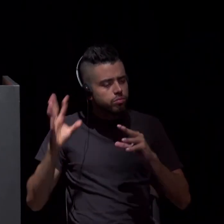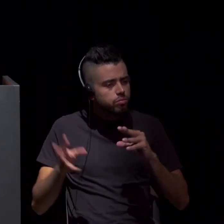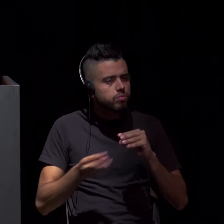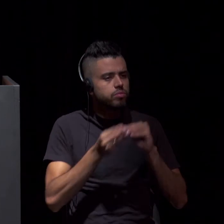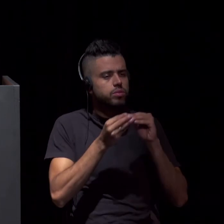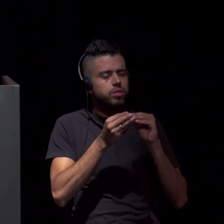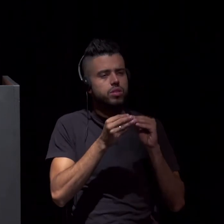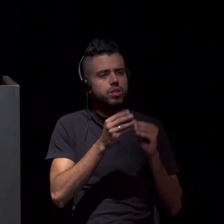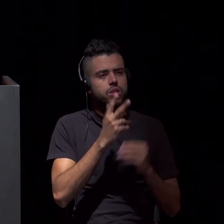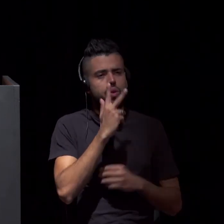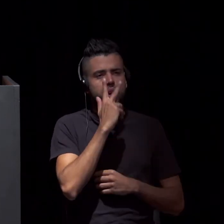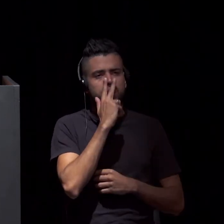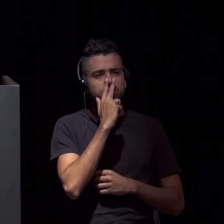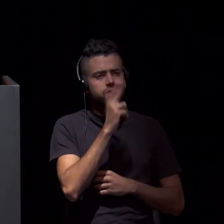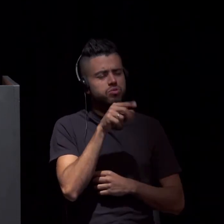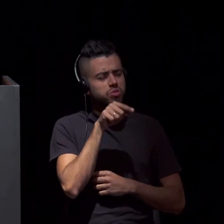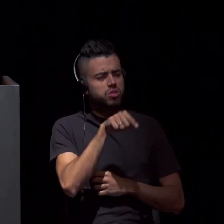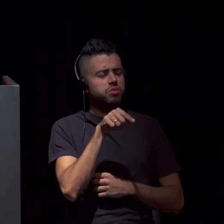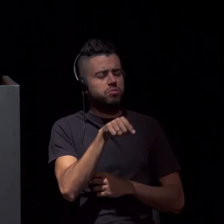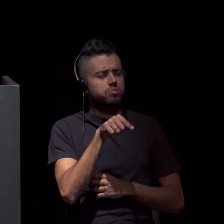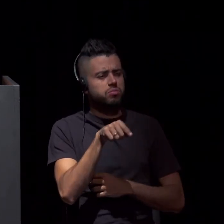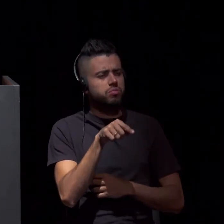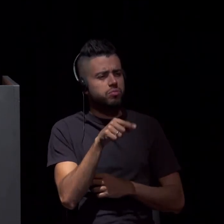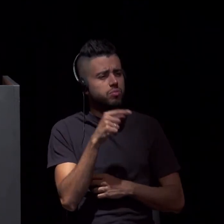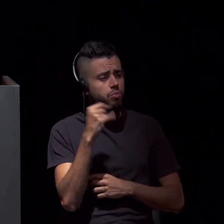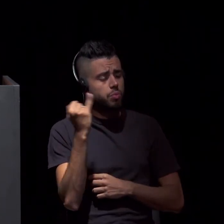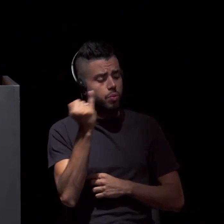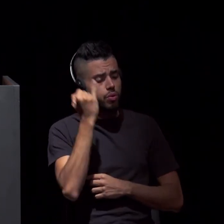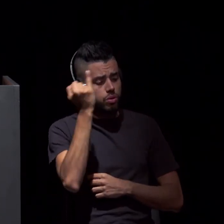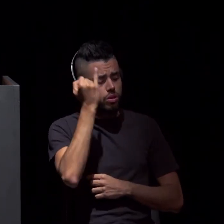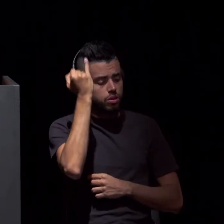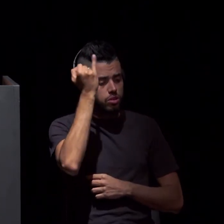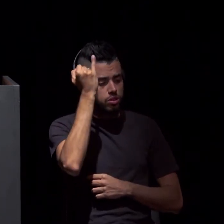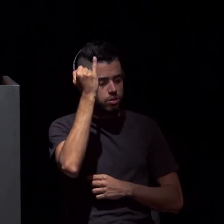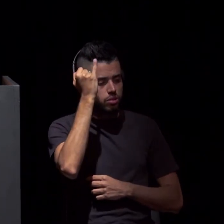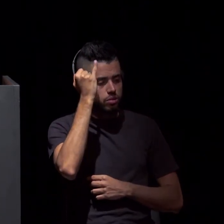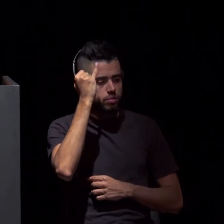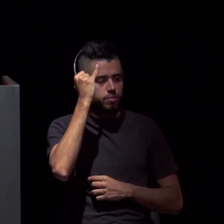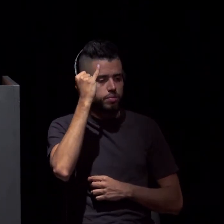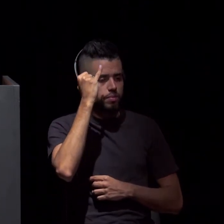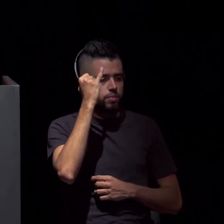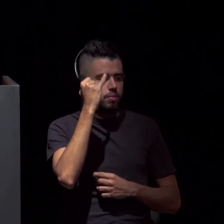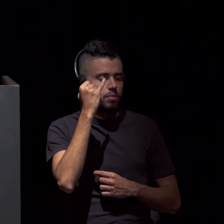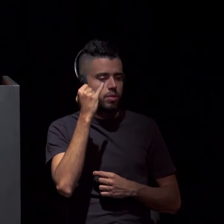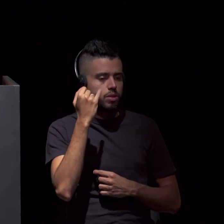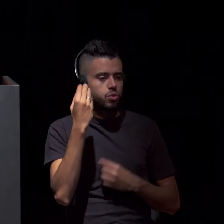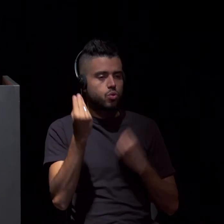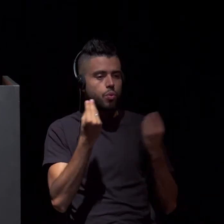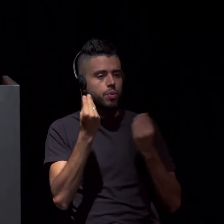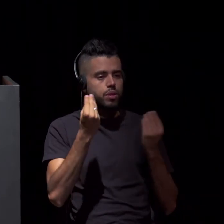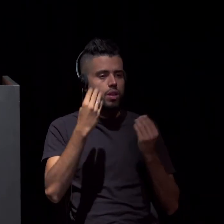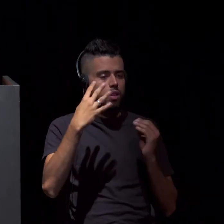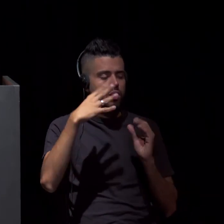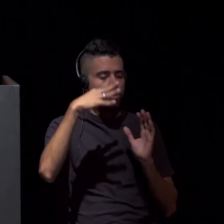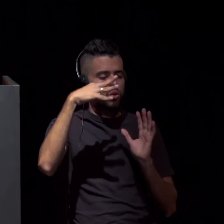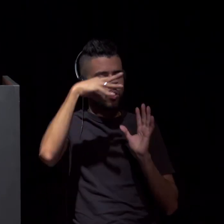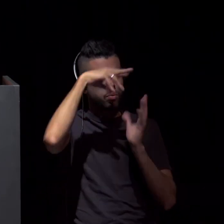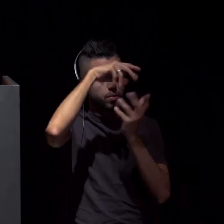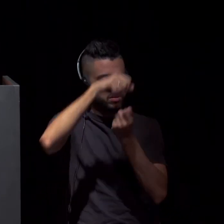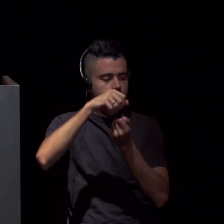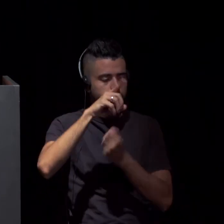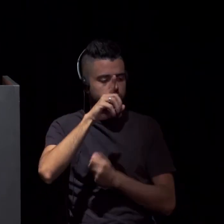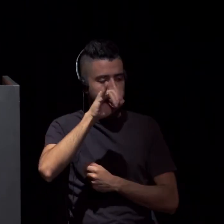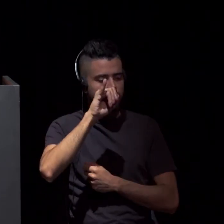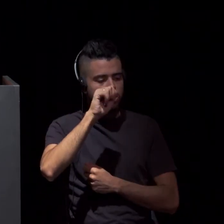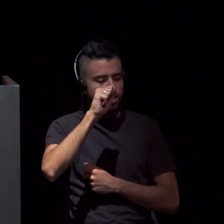pertinent to our globalizing conditions of dispossession and diaspora that are no longer